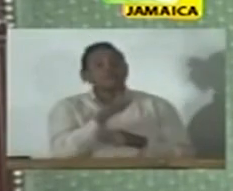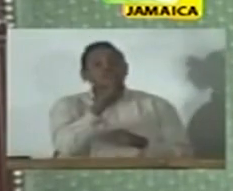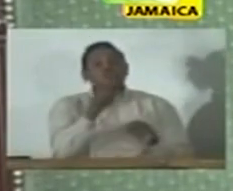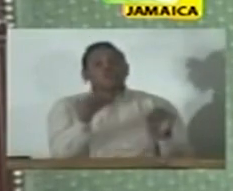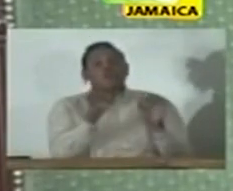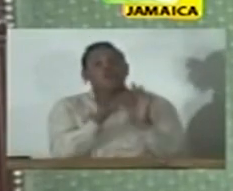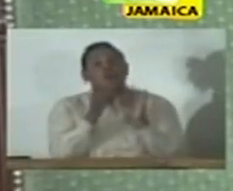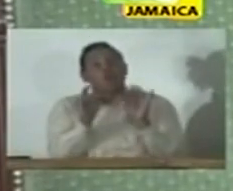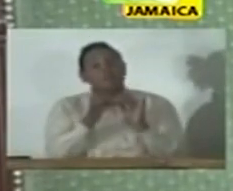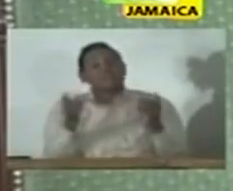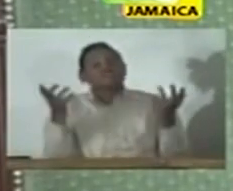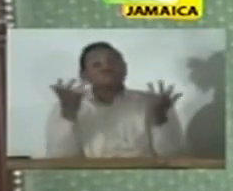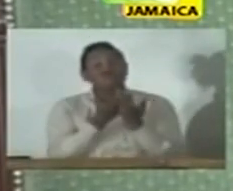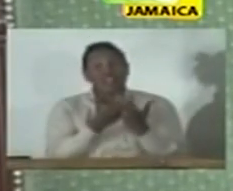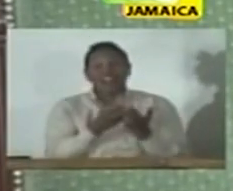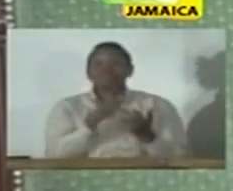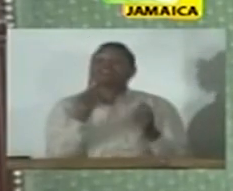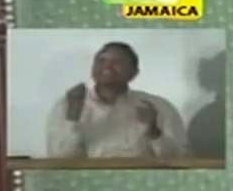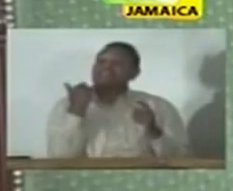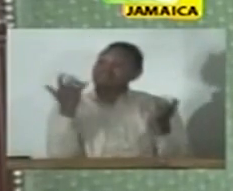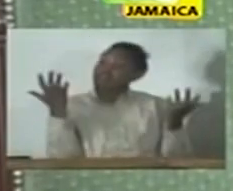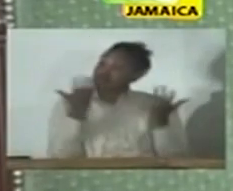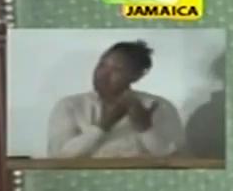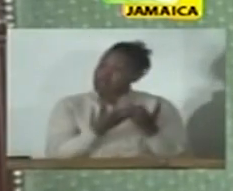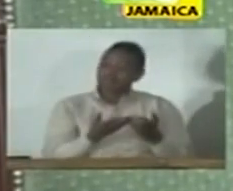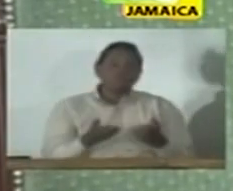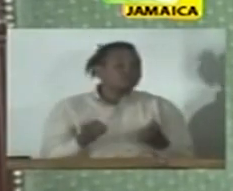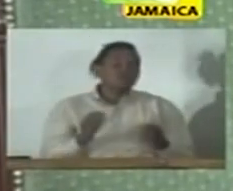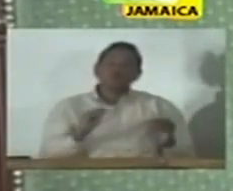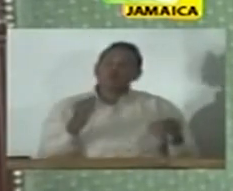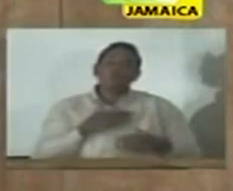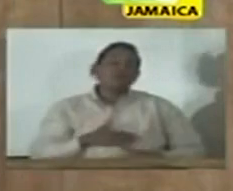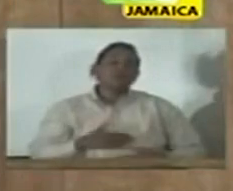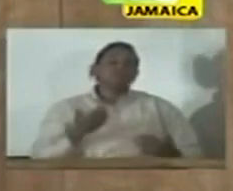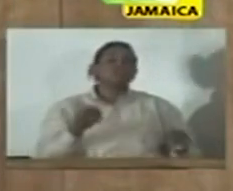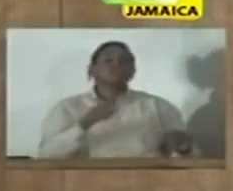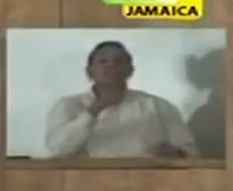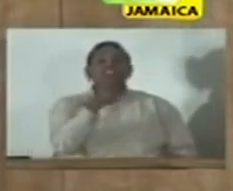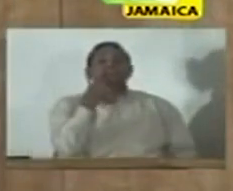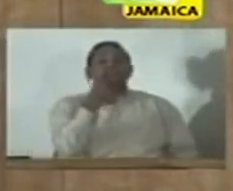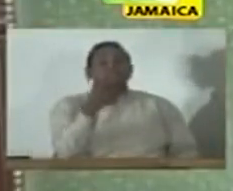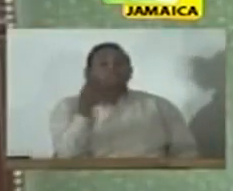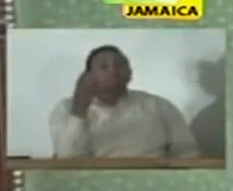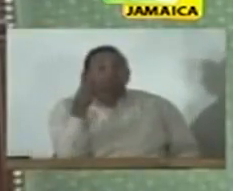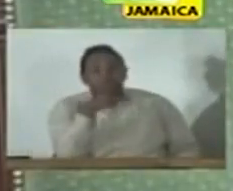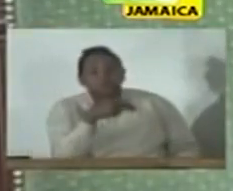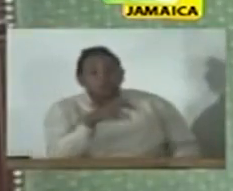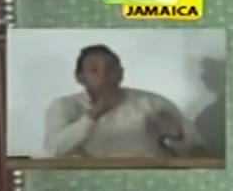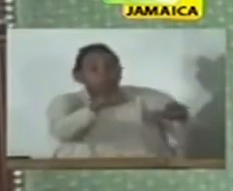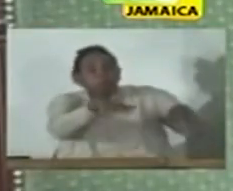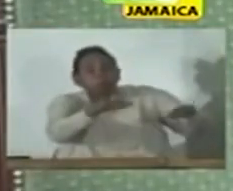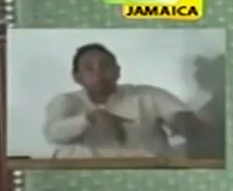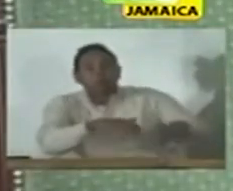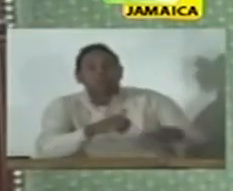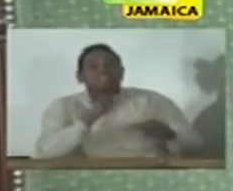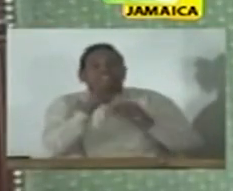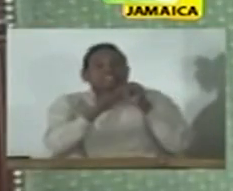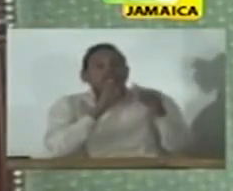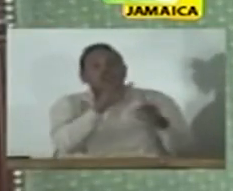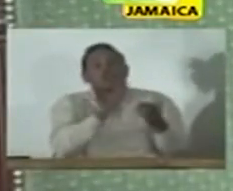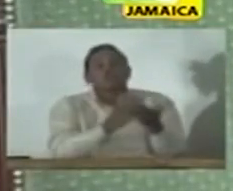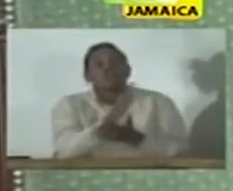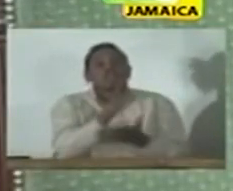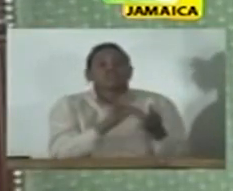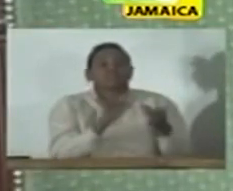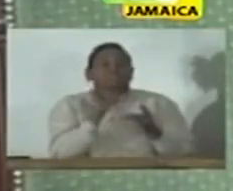relevant. And once they are relevant, nobody is seeking to muzzle you or deny you your right to speak on